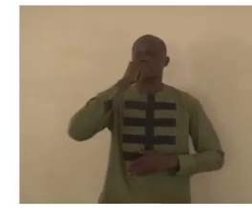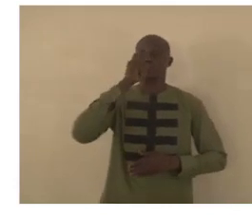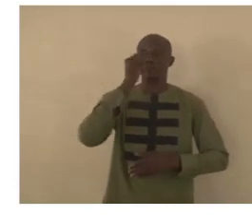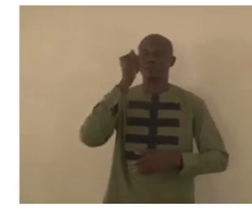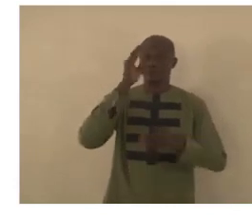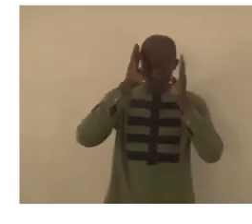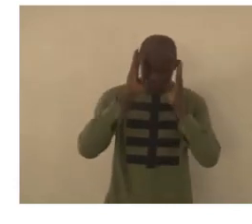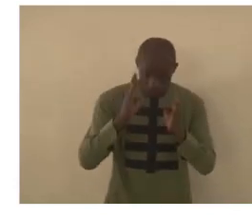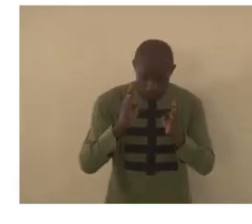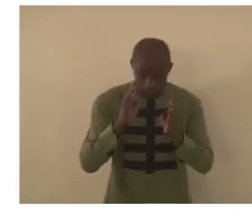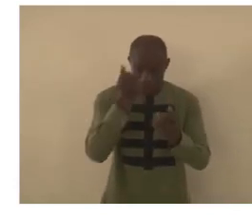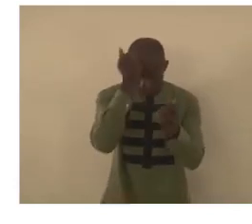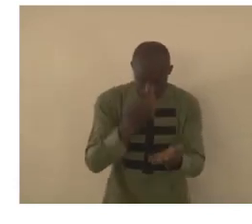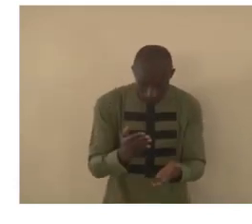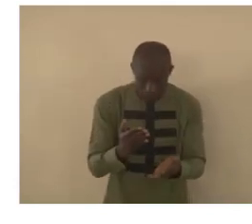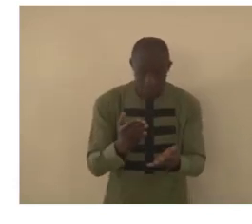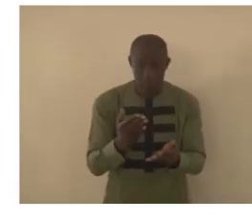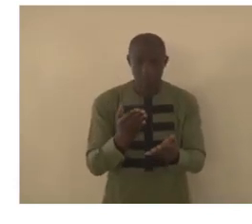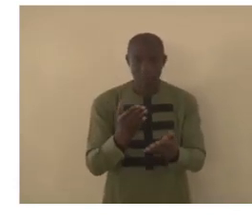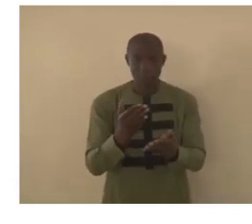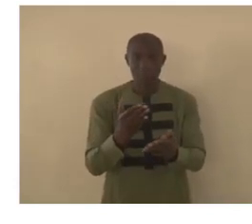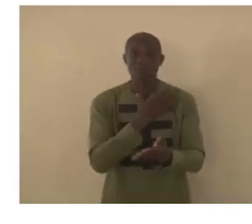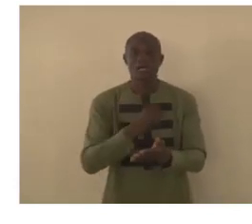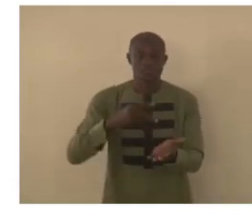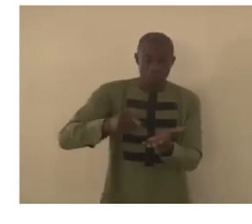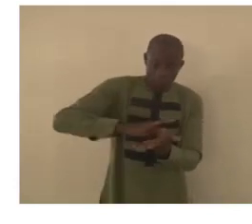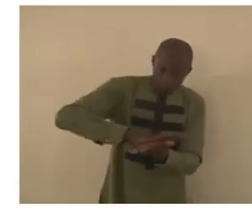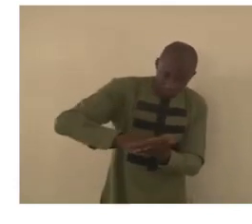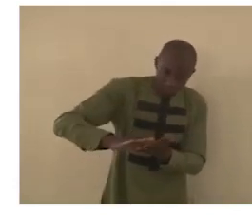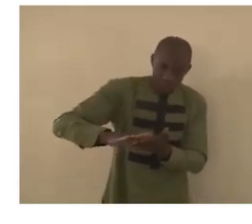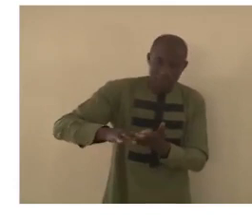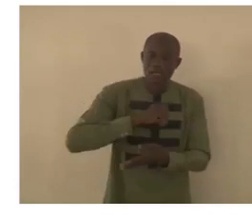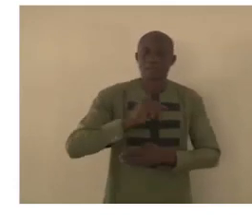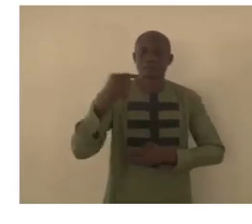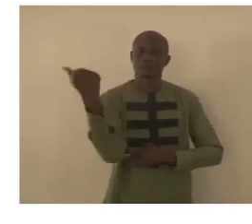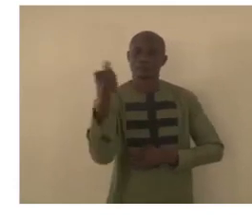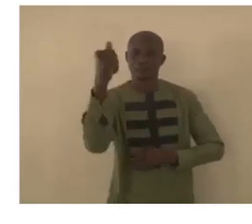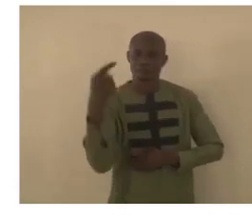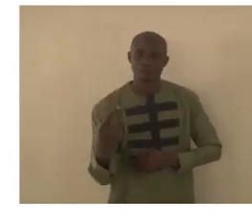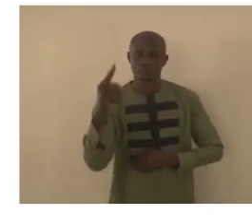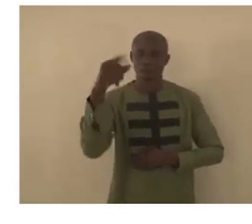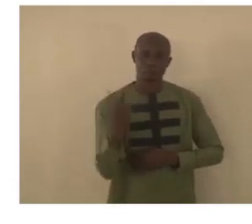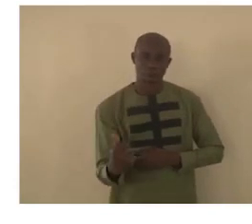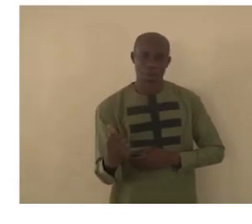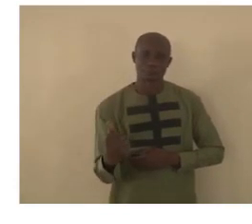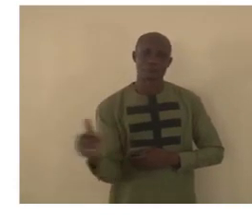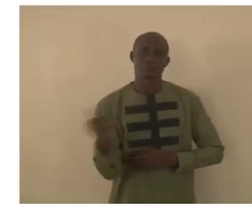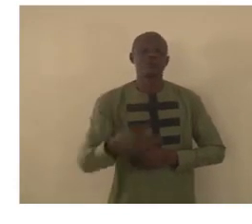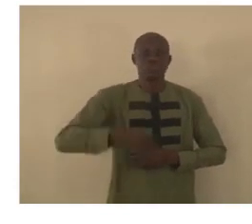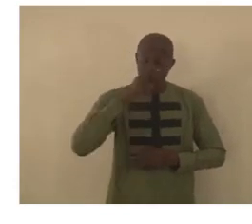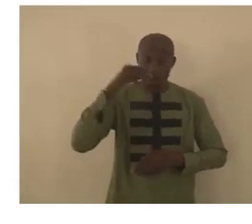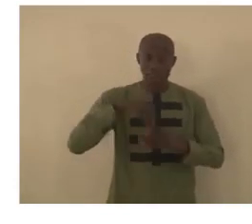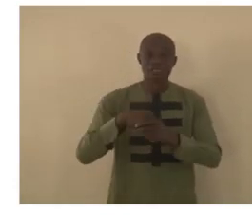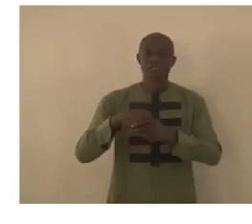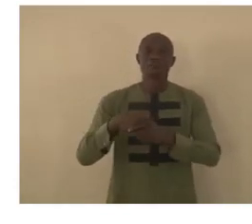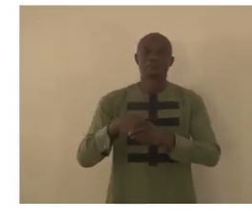strict observance of the law, ritual piety, purity, and tithing. They were very strict in